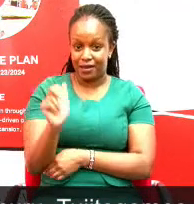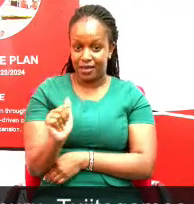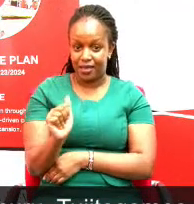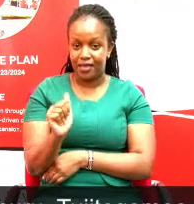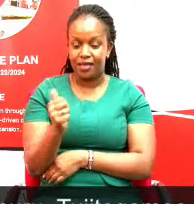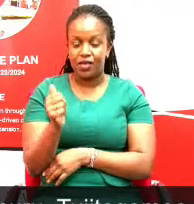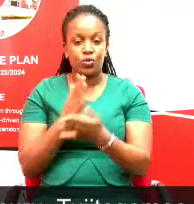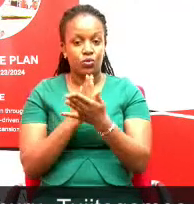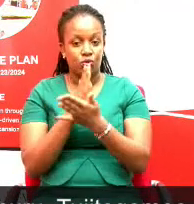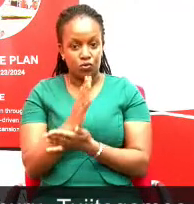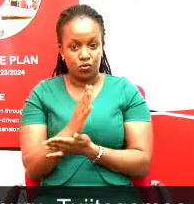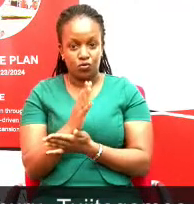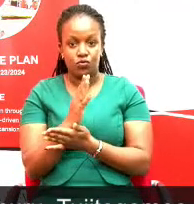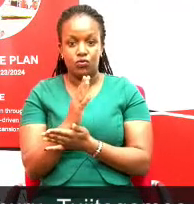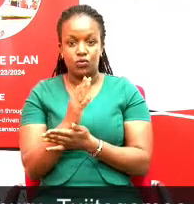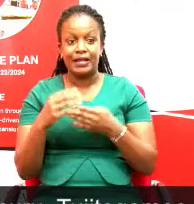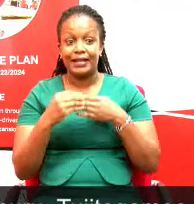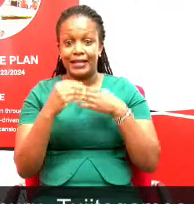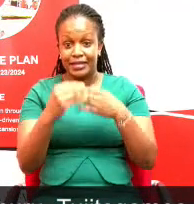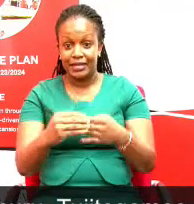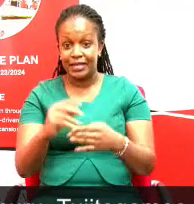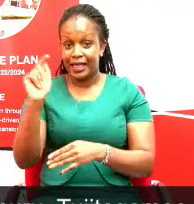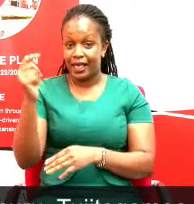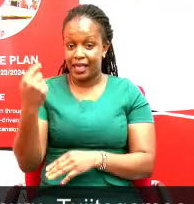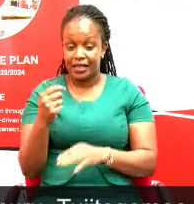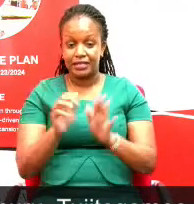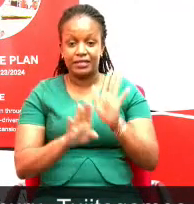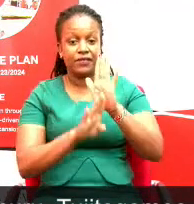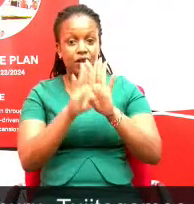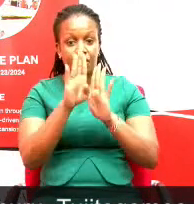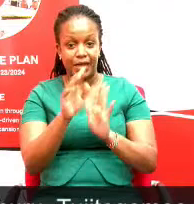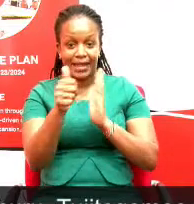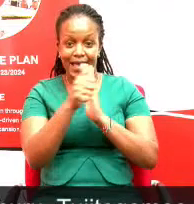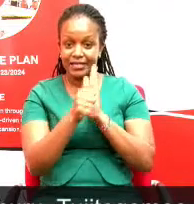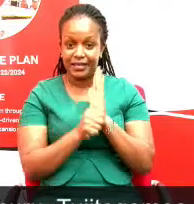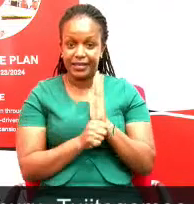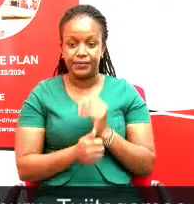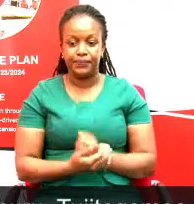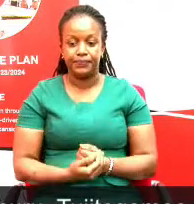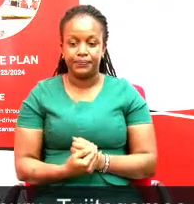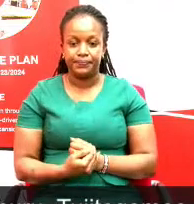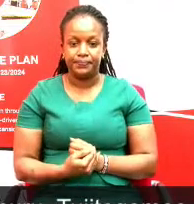in spearheading the Kenya's development agenda.